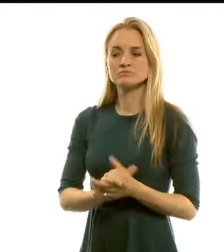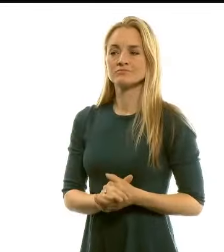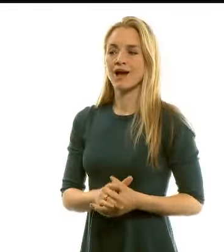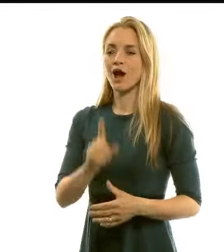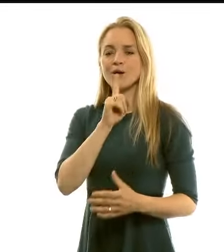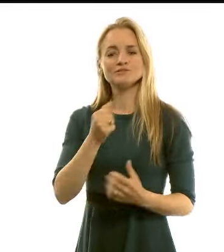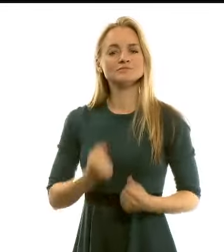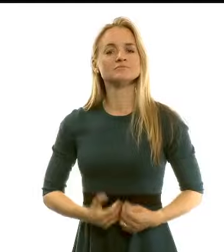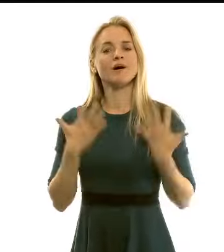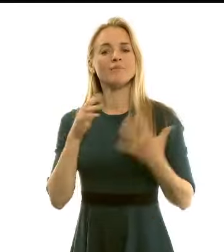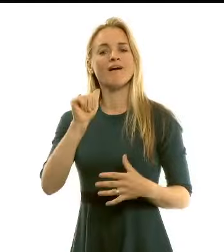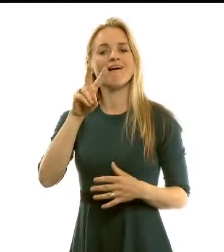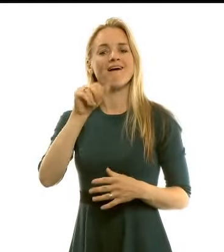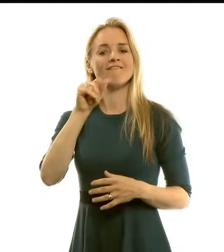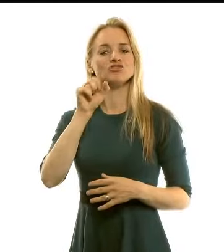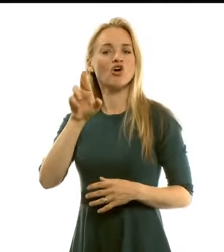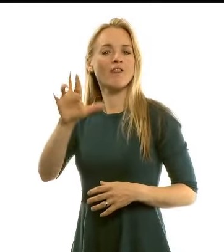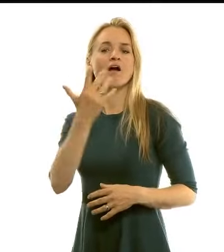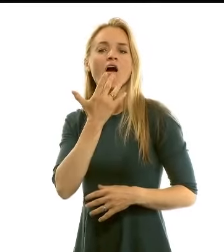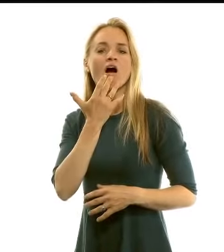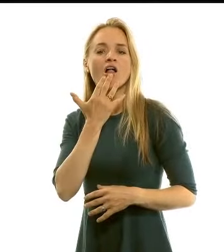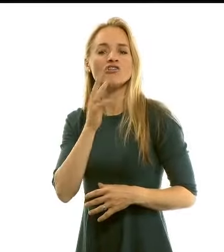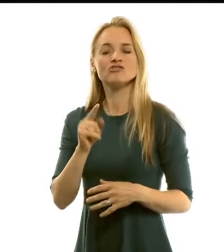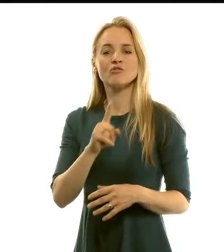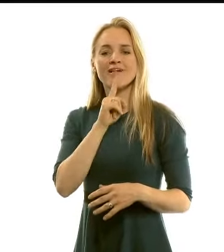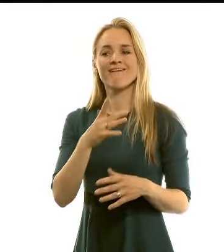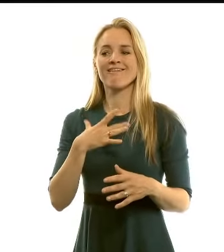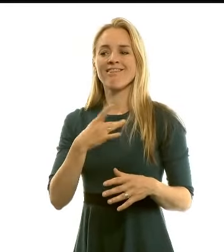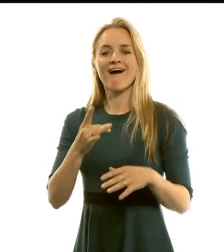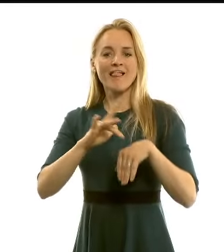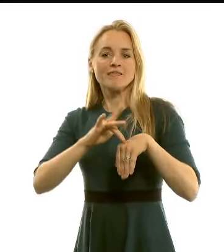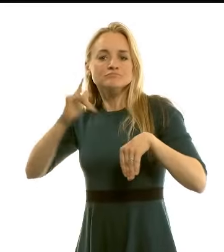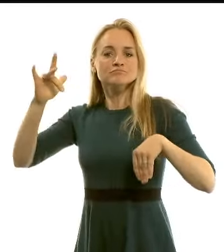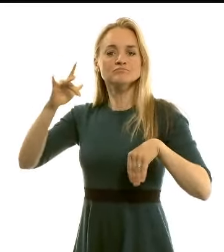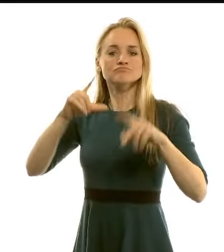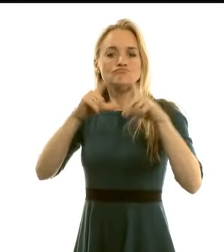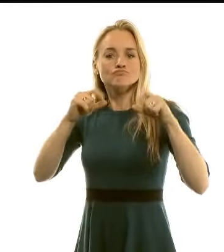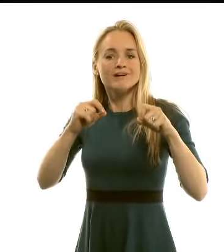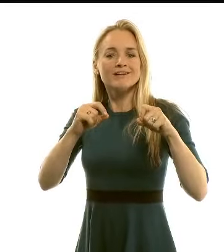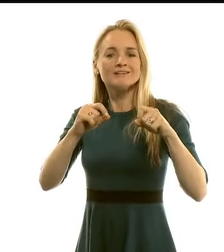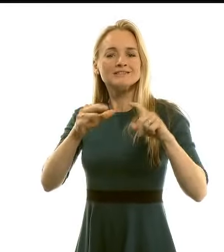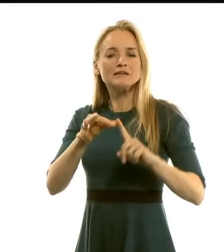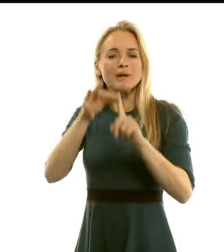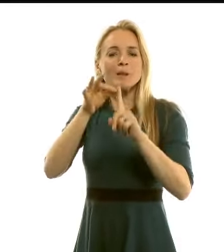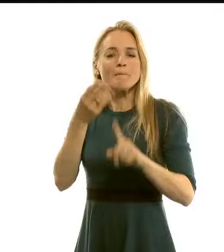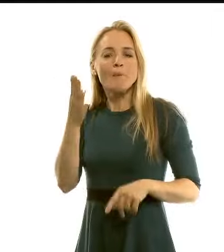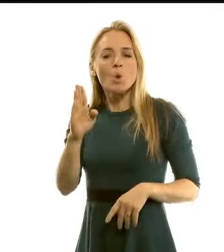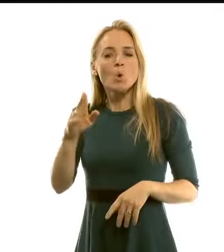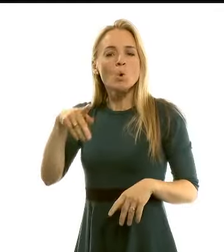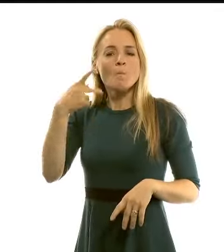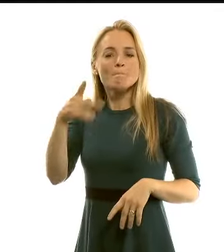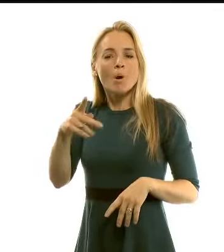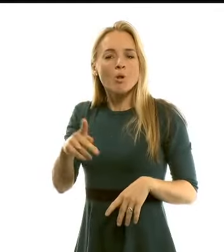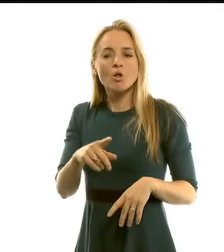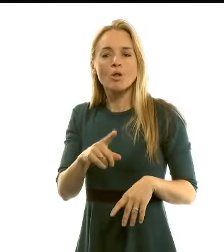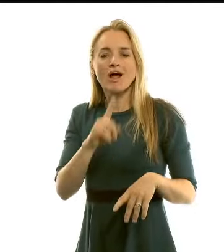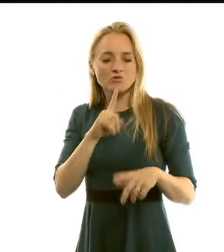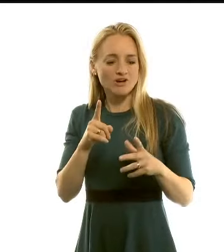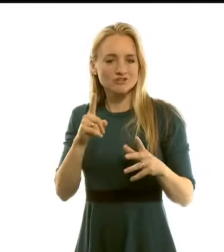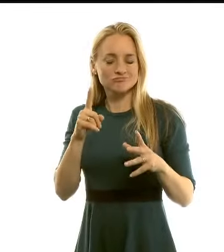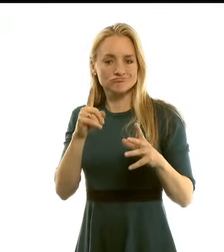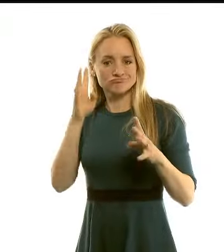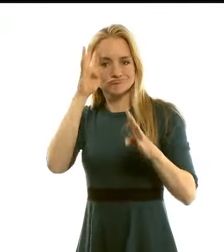Avatar sort of colour scheme. Right. And I love these iridescent bricks here, and I like the blues and the purples. And then it all just sort of came together, and all of a sudden I had these